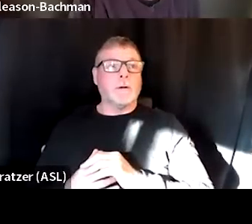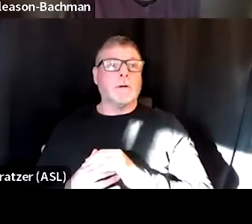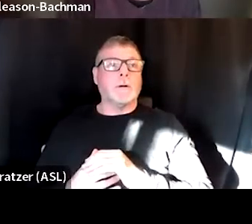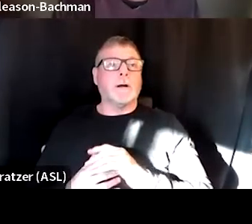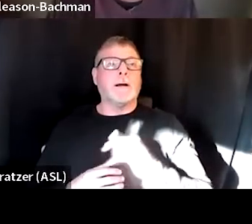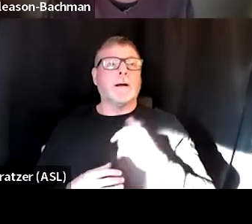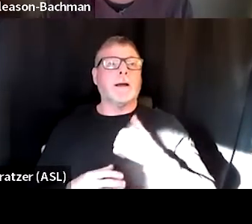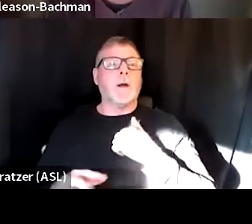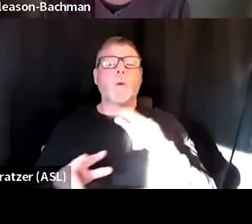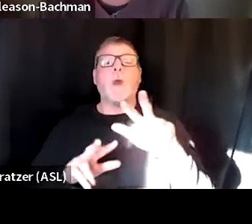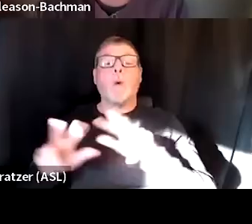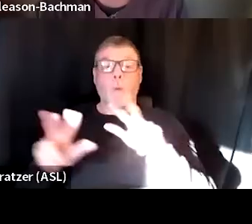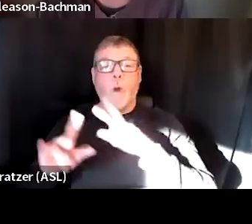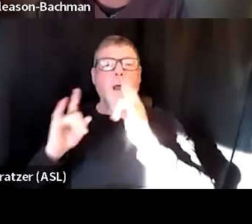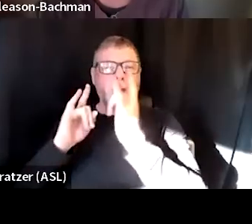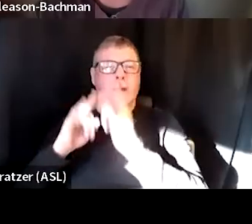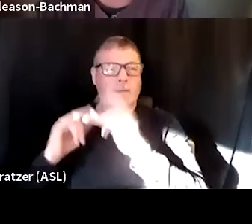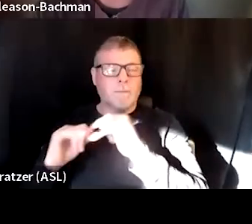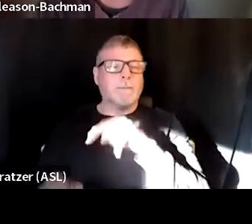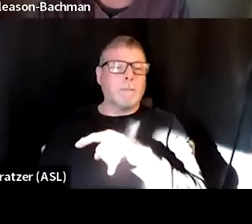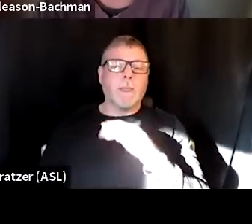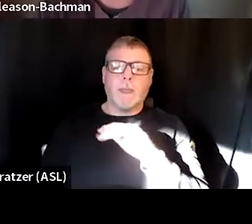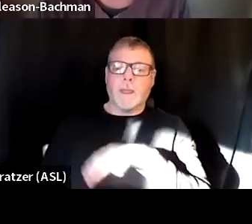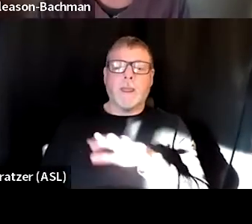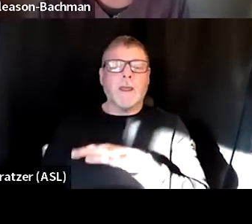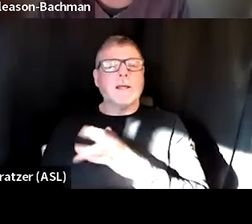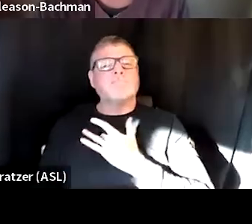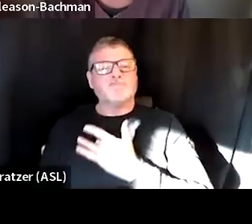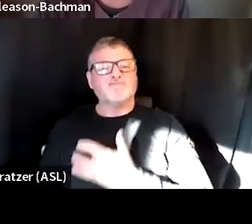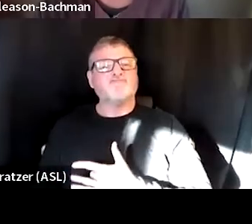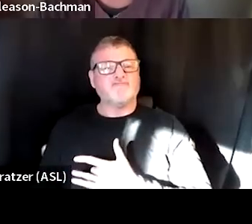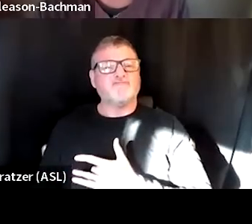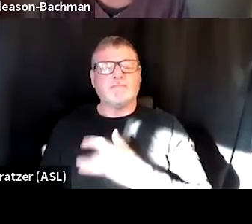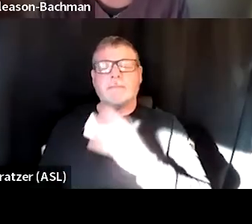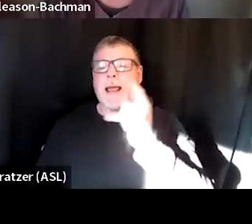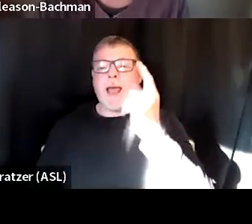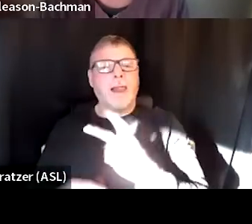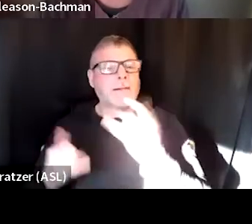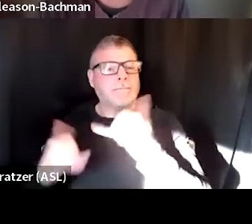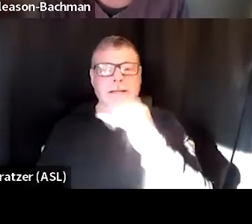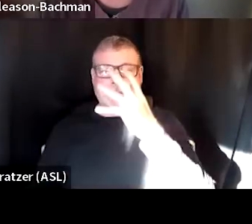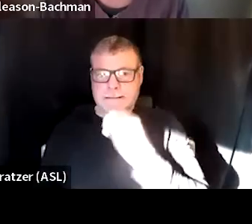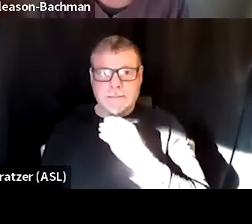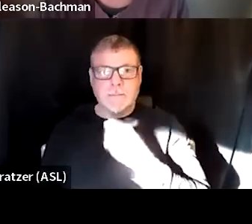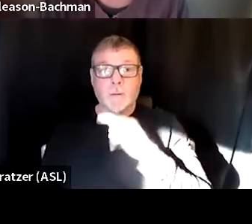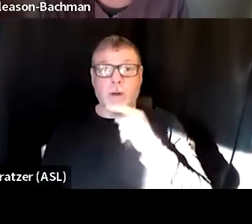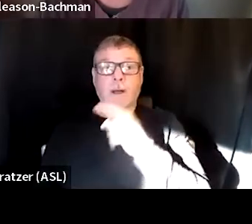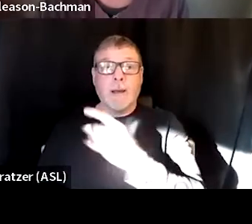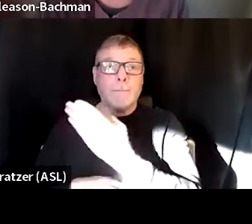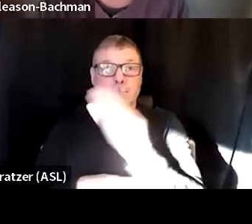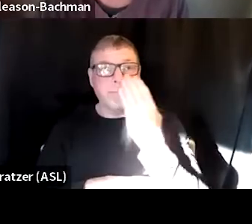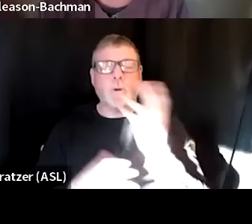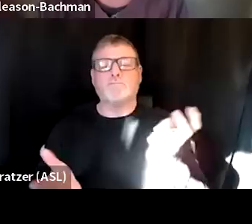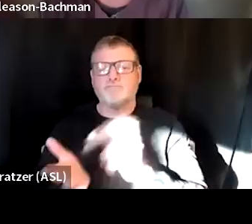into an encampment, and you could tell it was they were coming down. Half of them were still sleeping. It was, and usually we get there in the mornings, they're up and they're